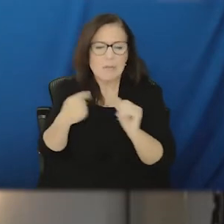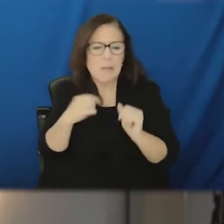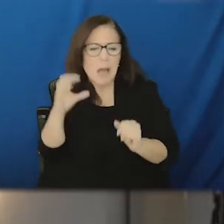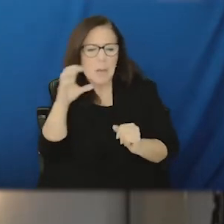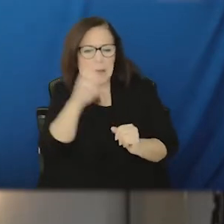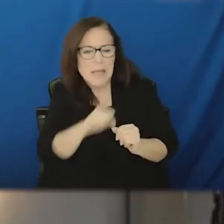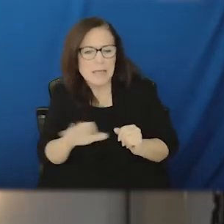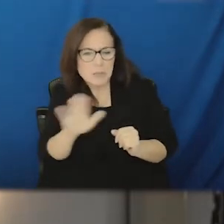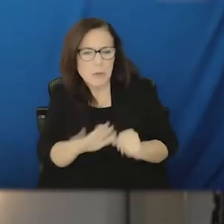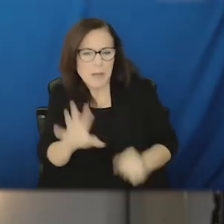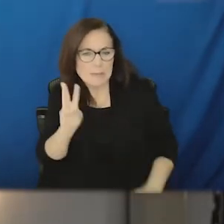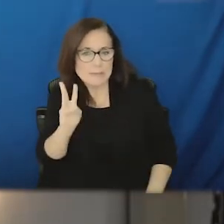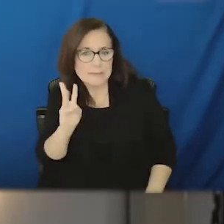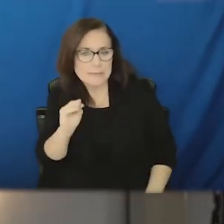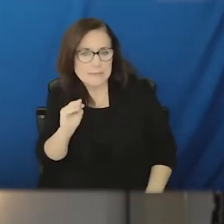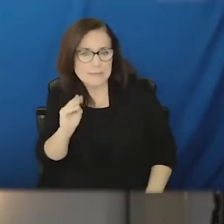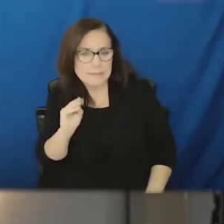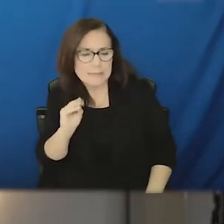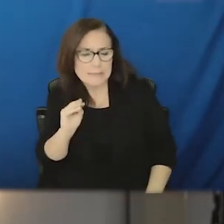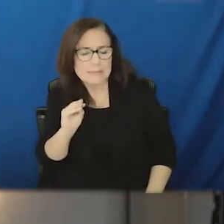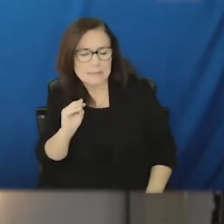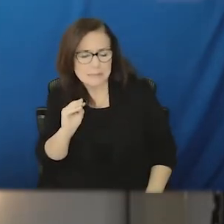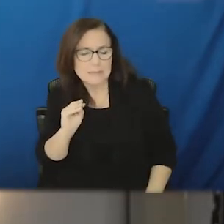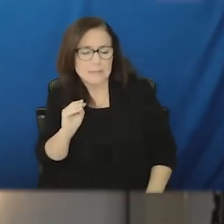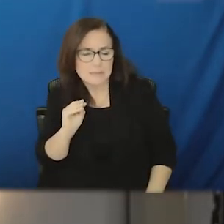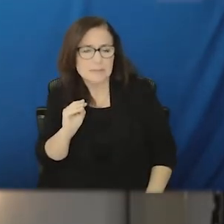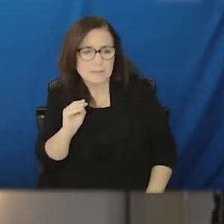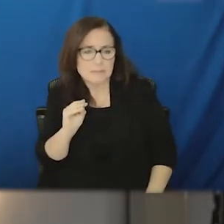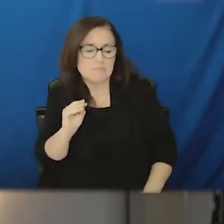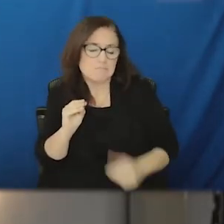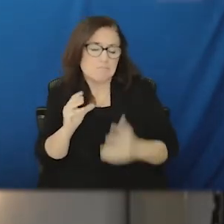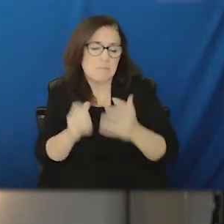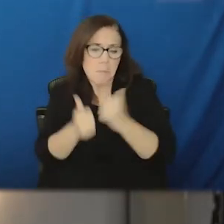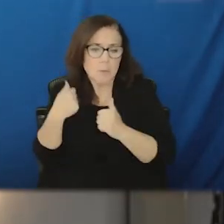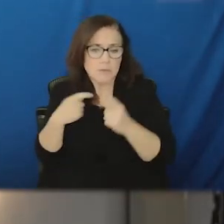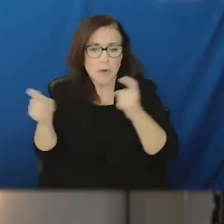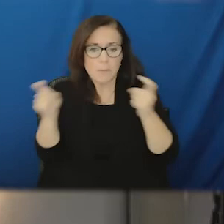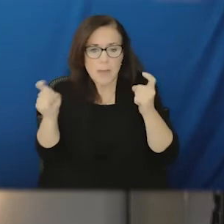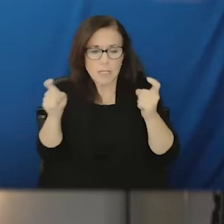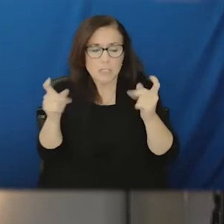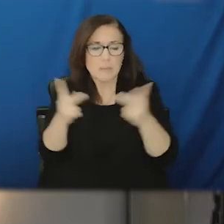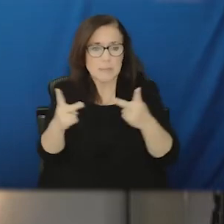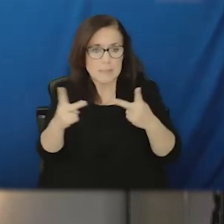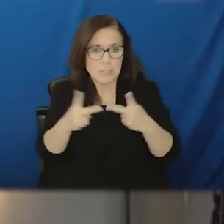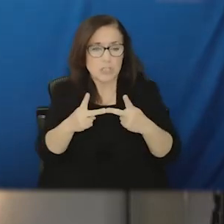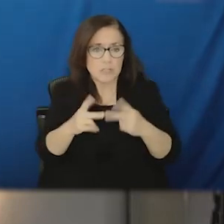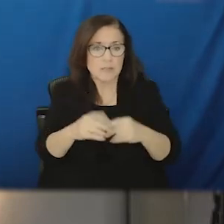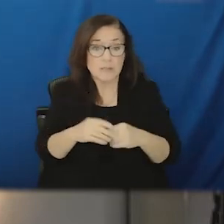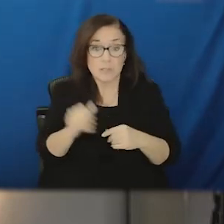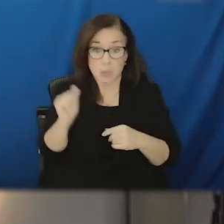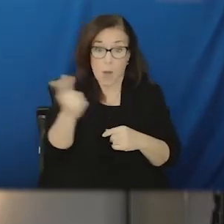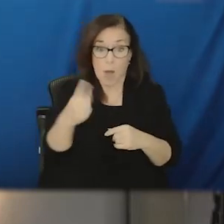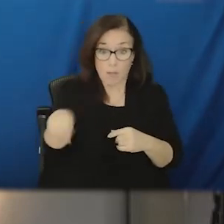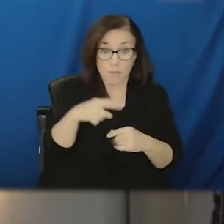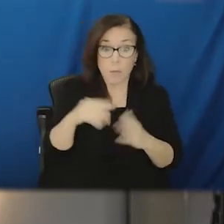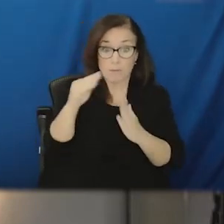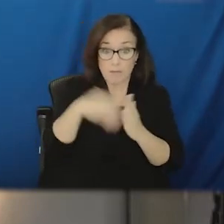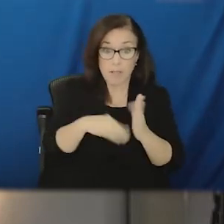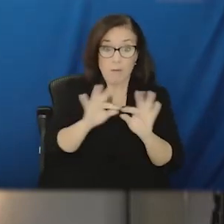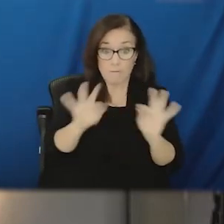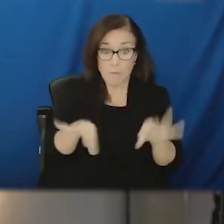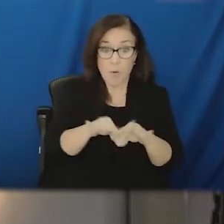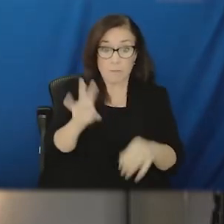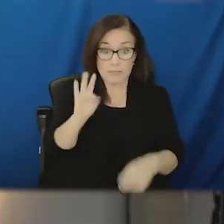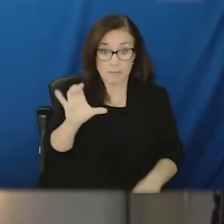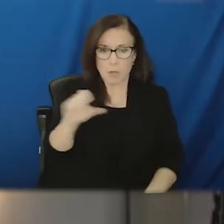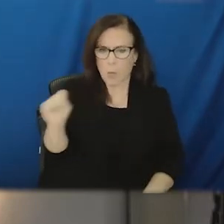60 or so. It's many of our management positions. So all of you fill out a Form Absolutely, 700? Yes. And it's